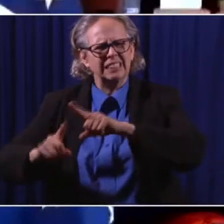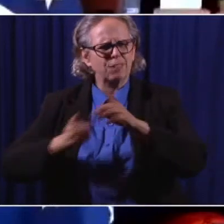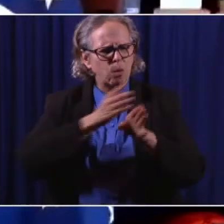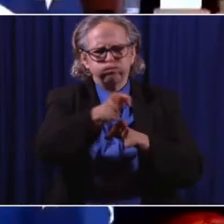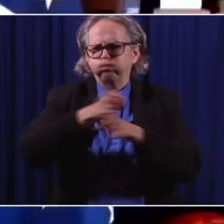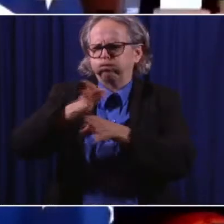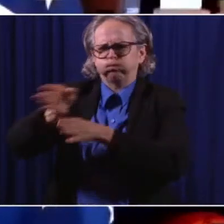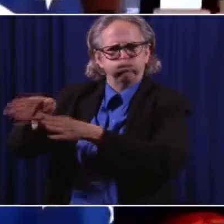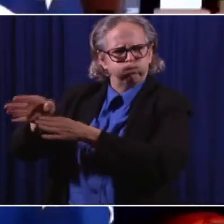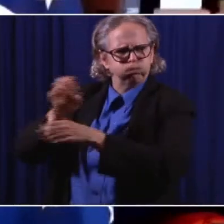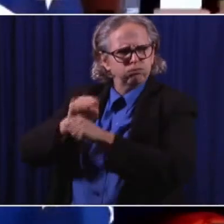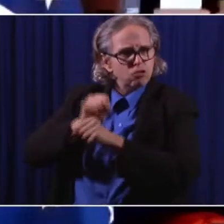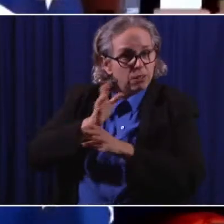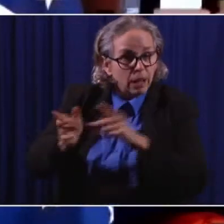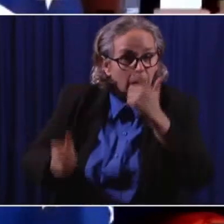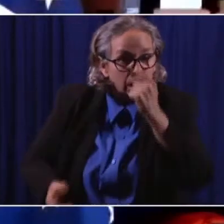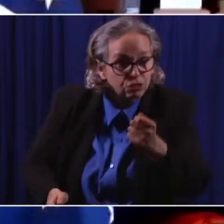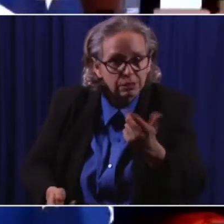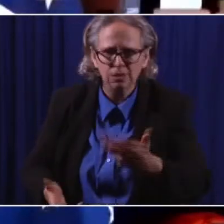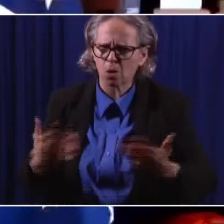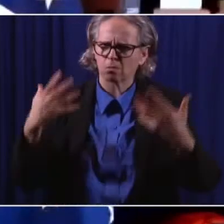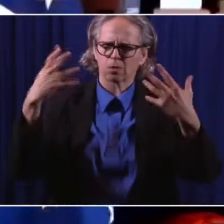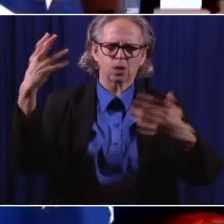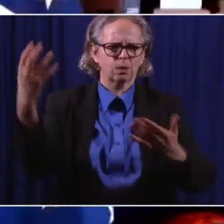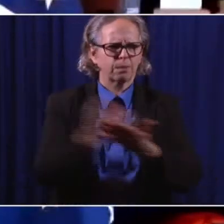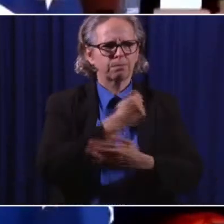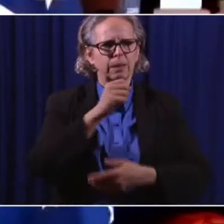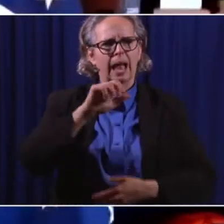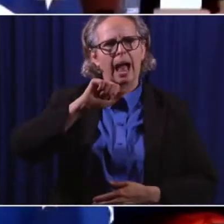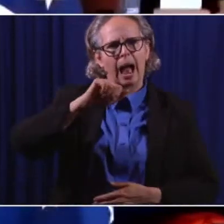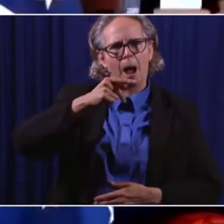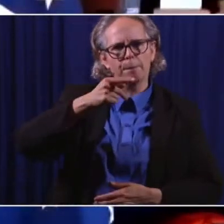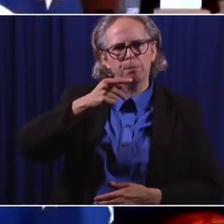to apprentice.ohio.gov. To